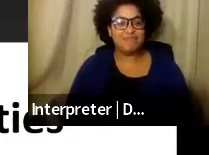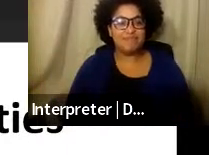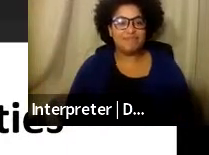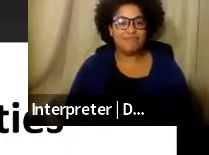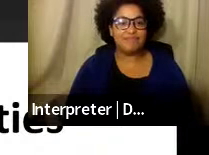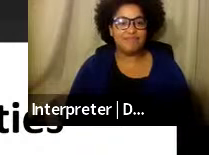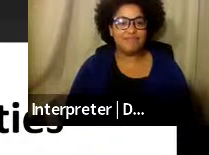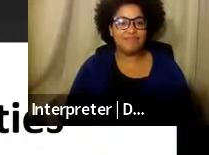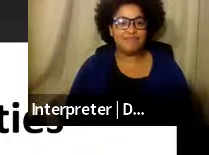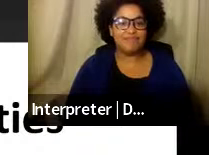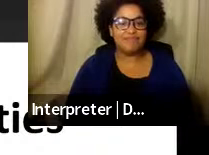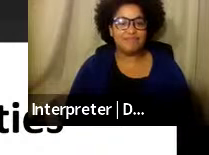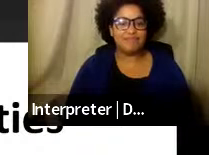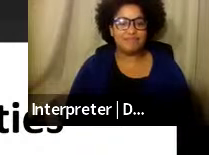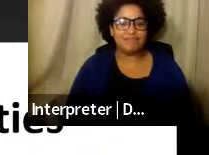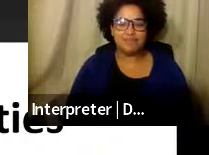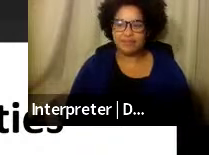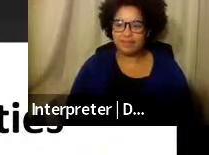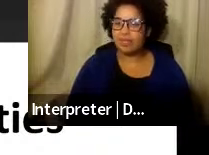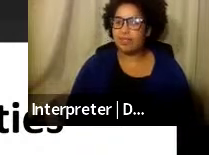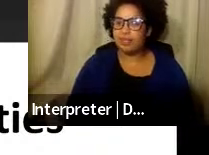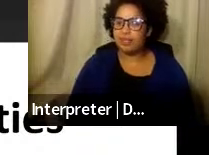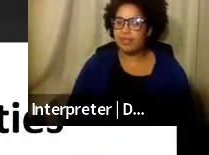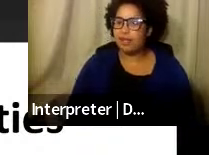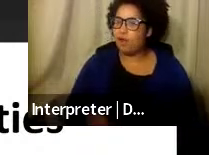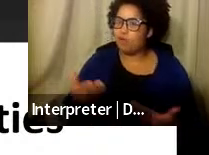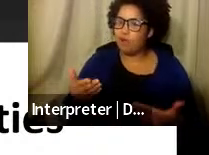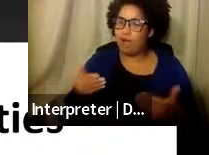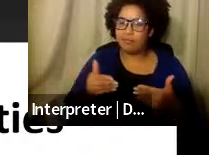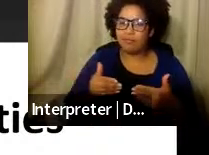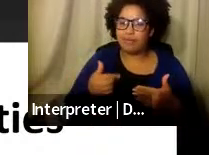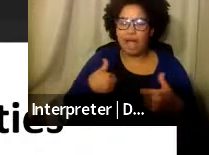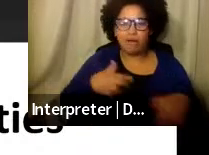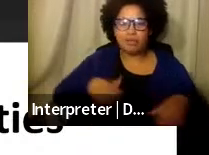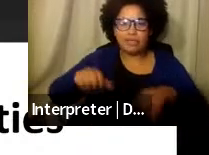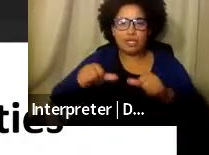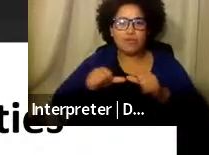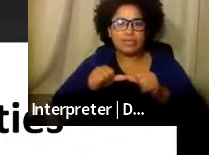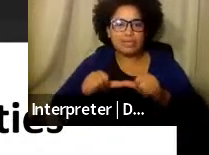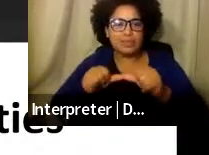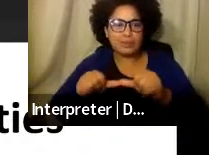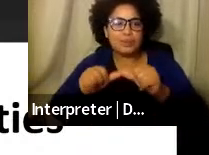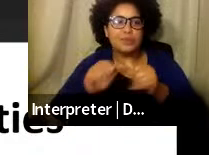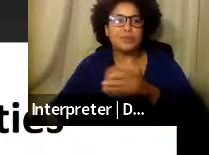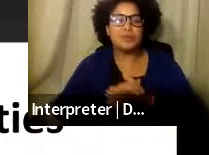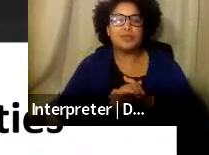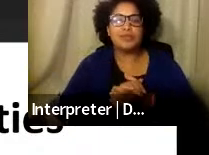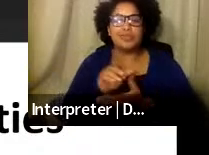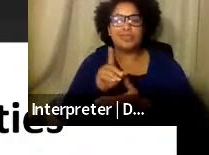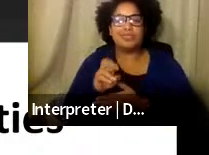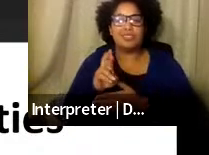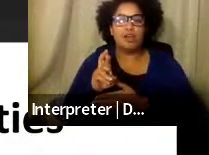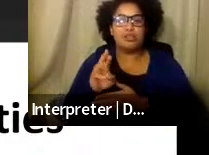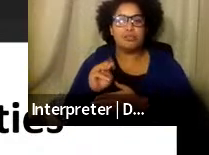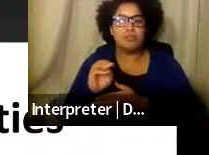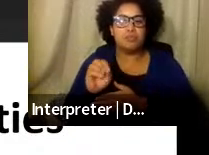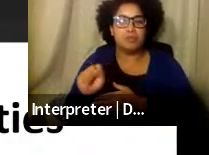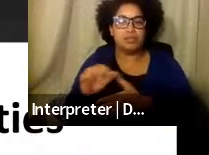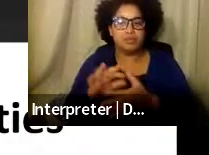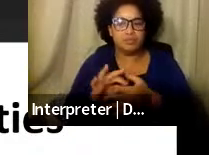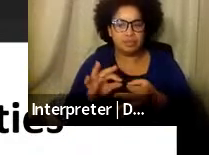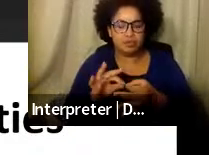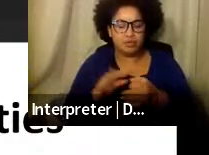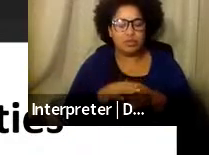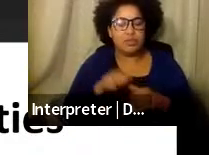All right. I'm going to go ahead and continue from there. So as Dr. Moss mentioned, we are